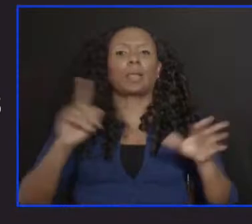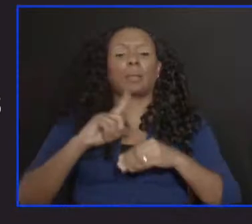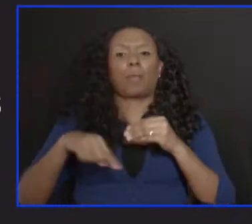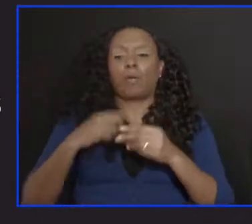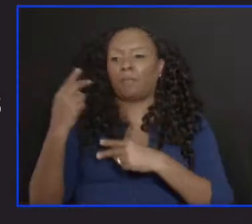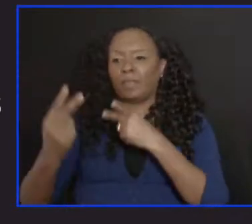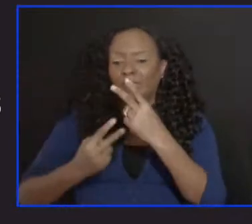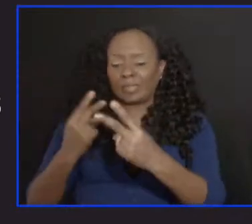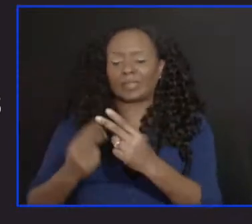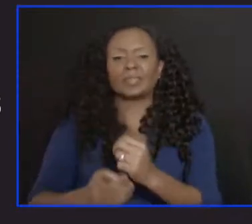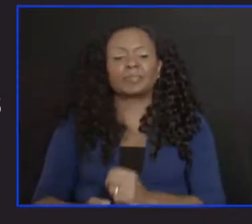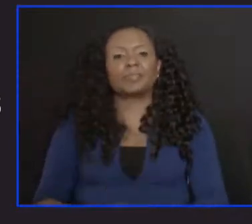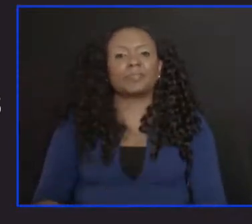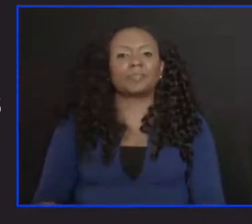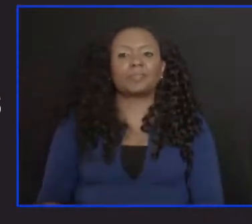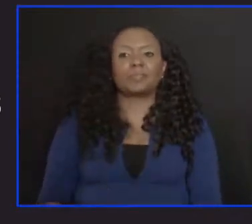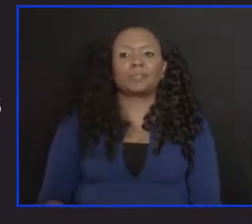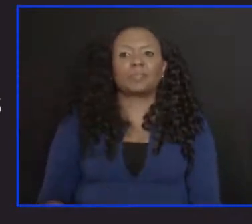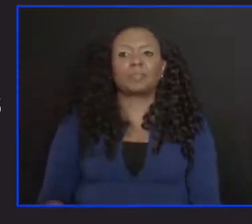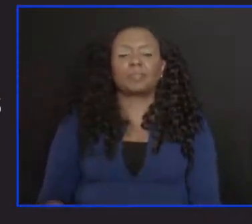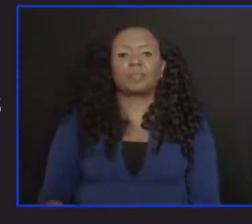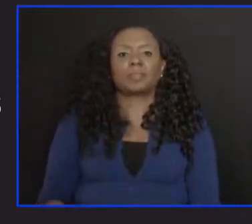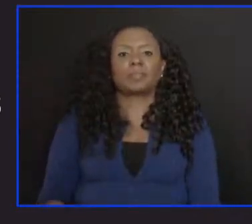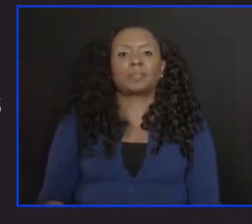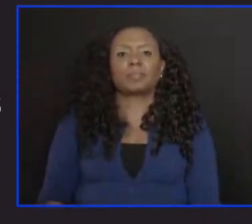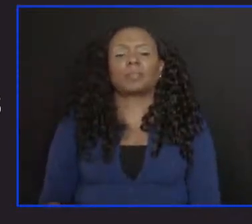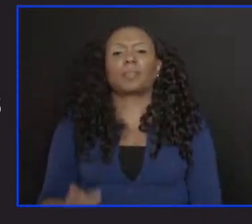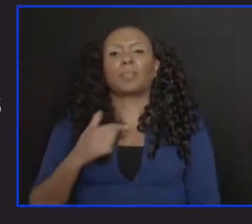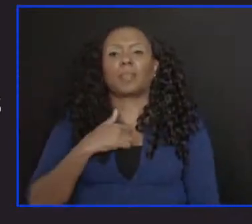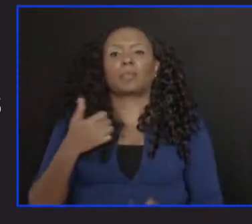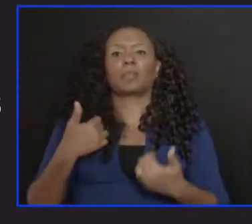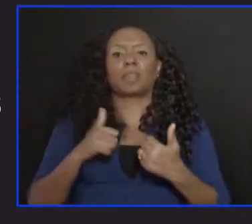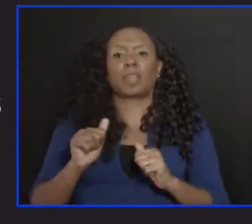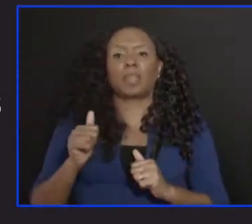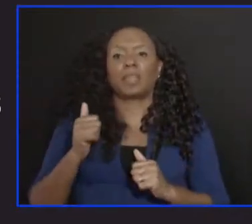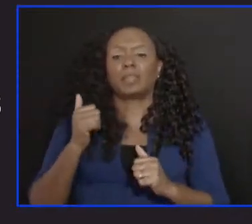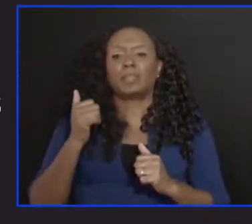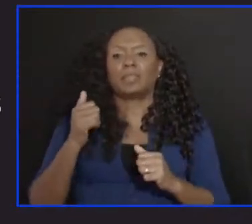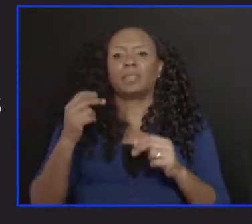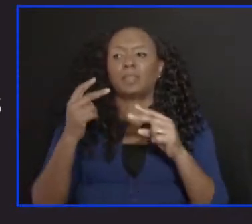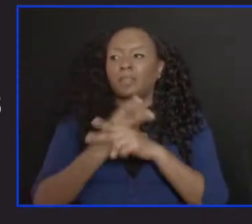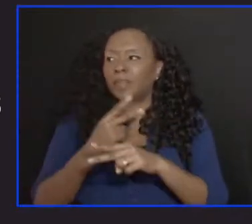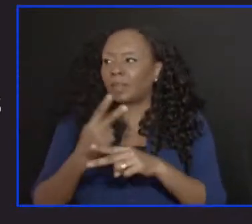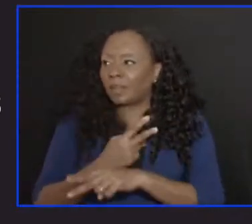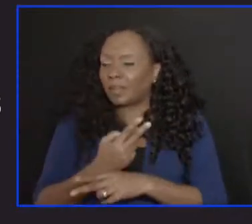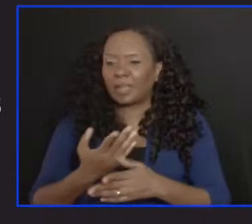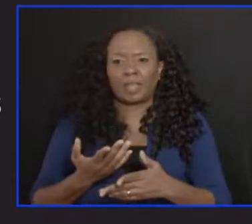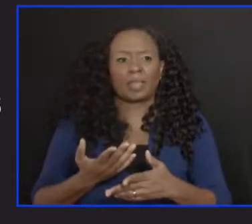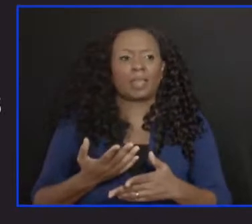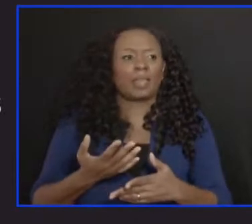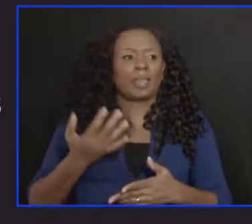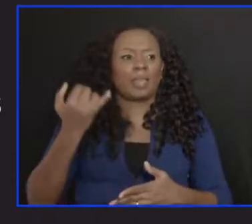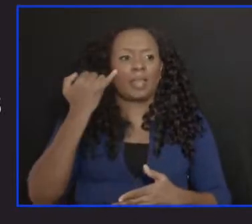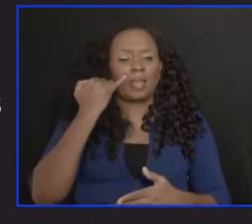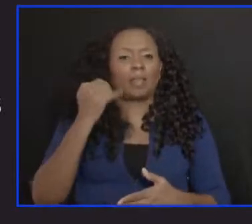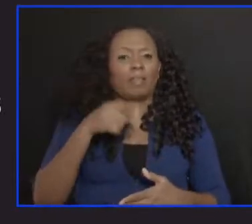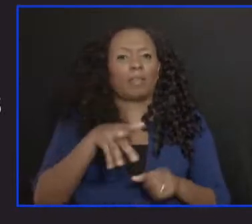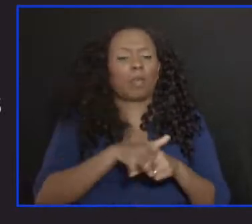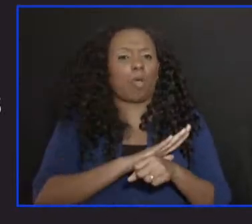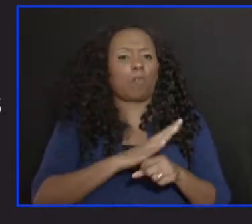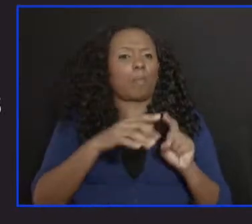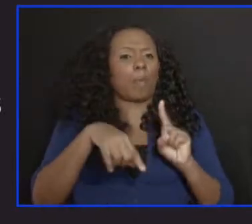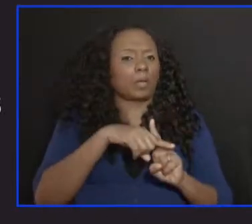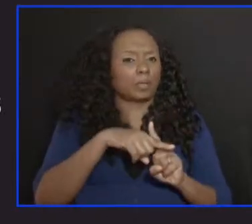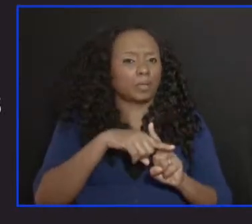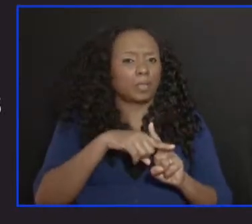visitation. I'm trying to figure out, are we talking about people who are positive who want to visit a loved one in the